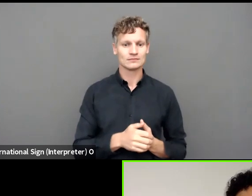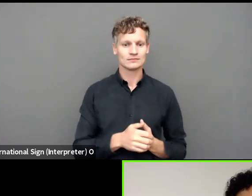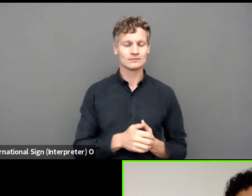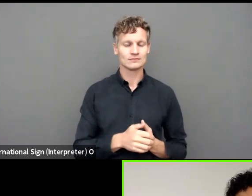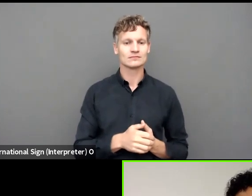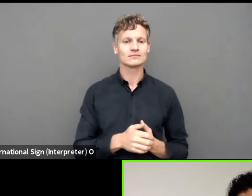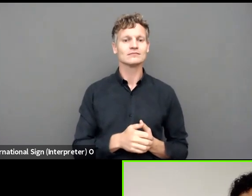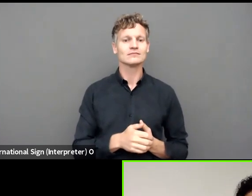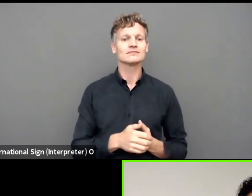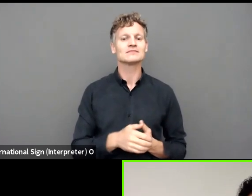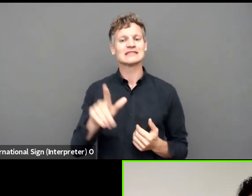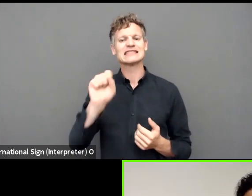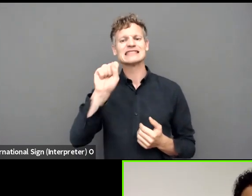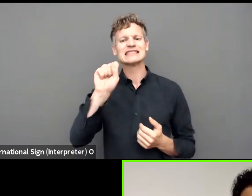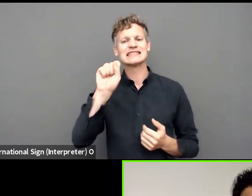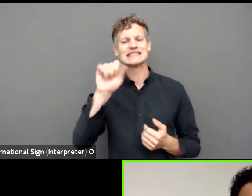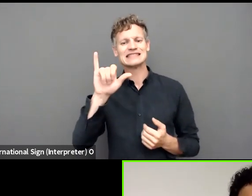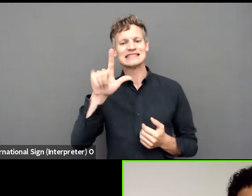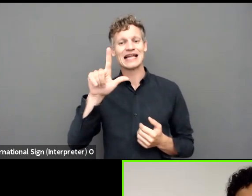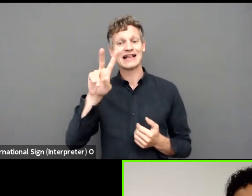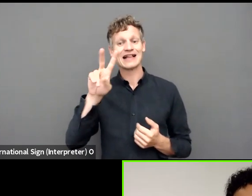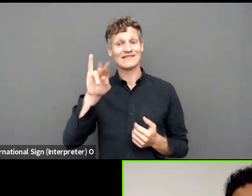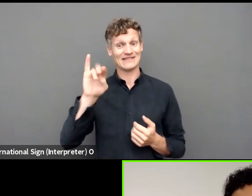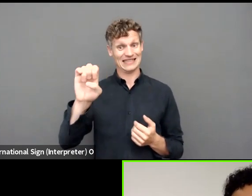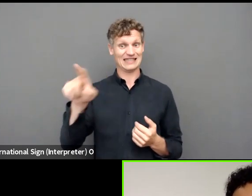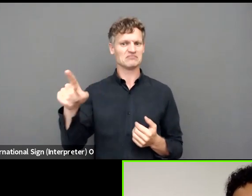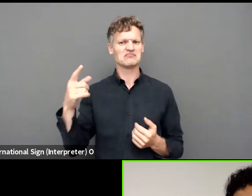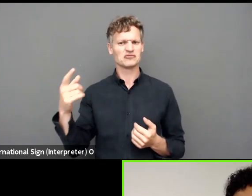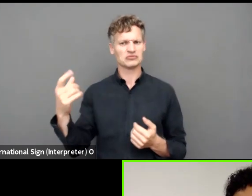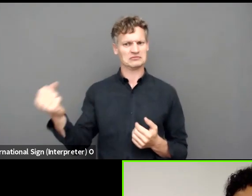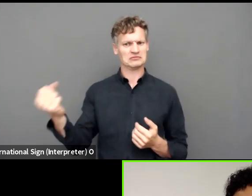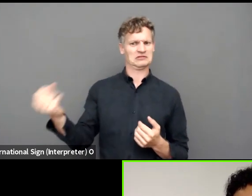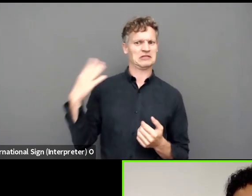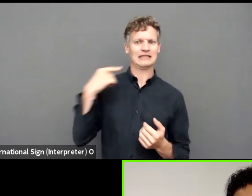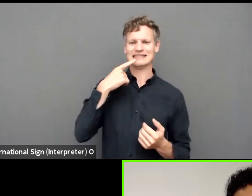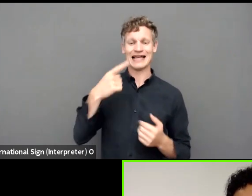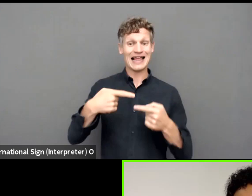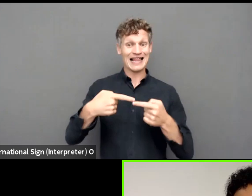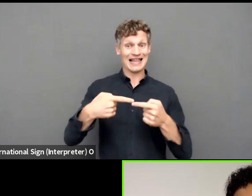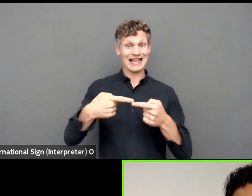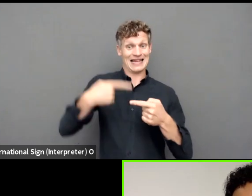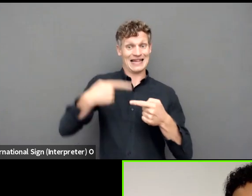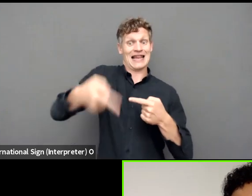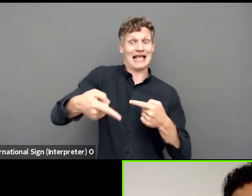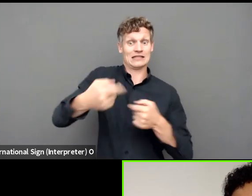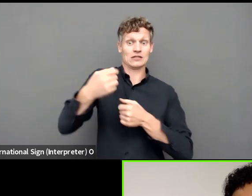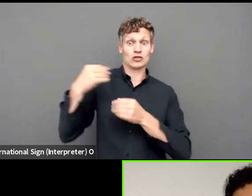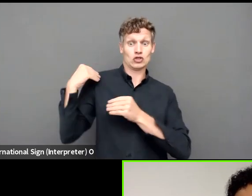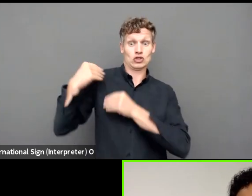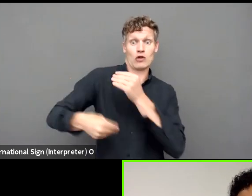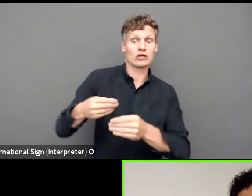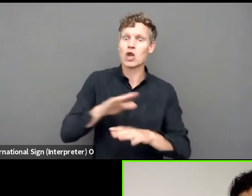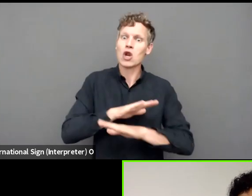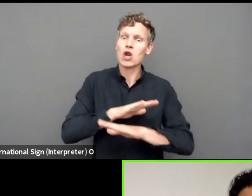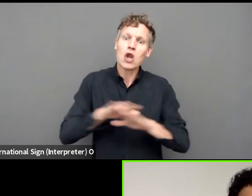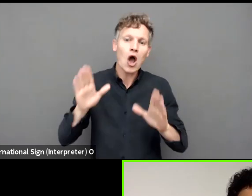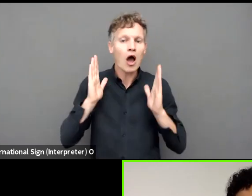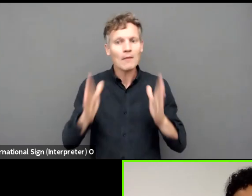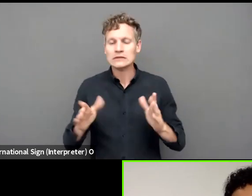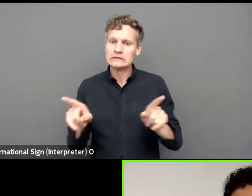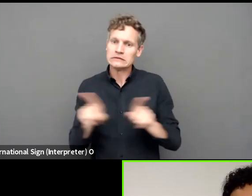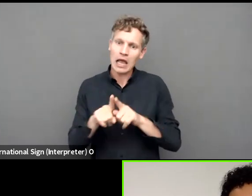bit later. And she says, the next generation shouldn't fight the equal pay battle. It is